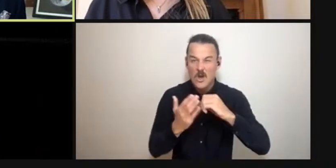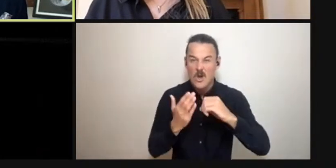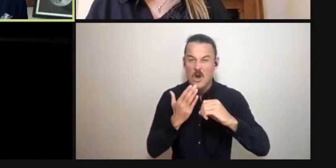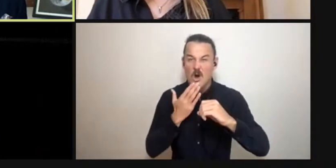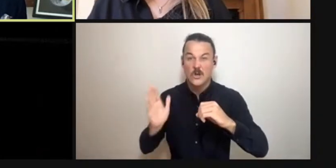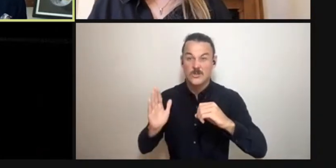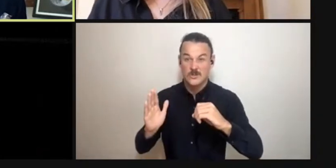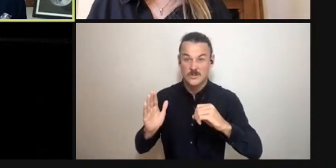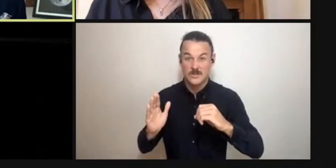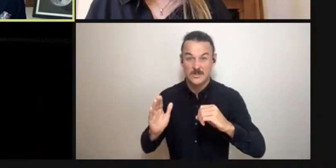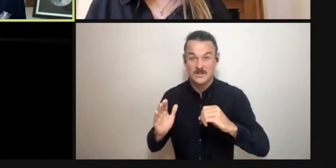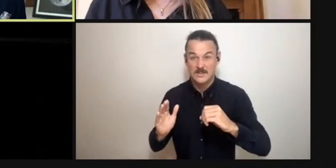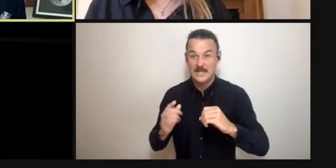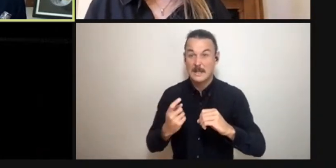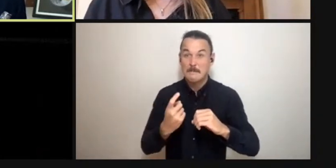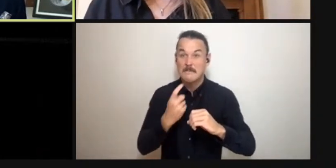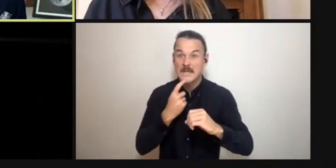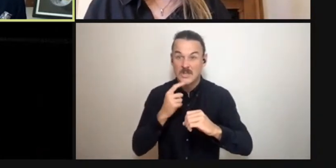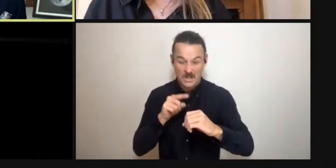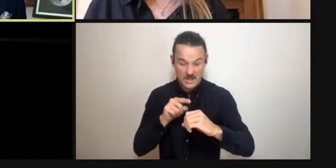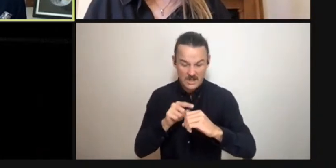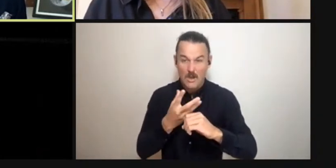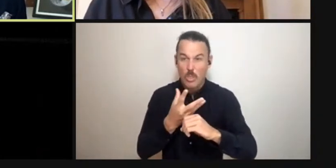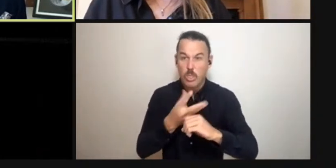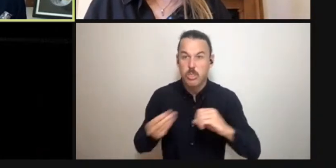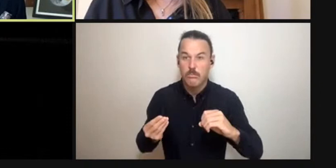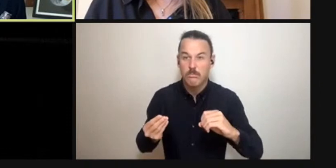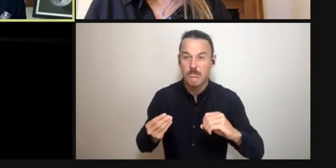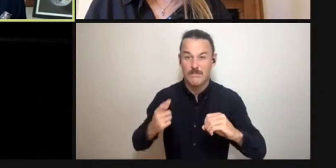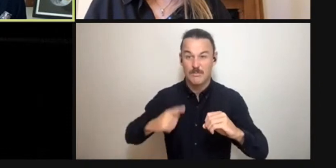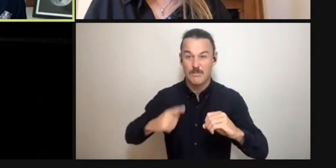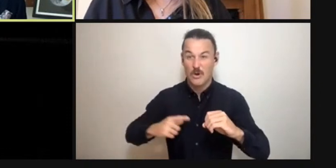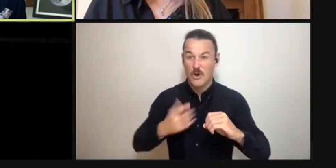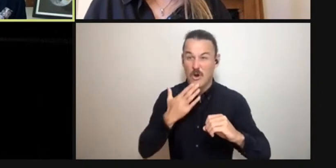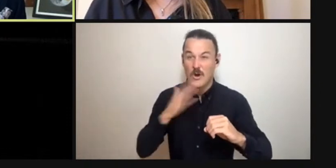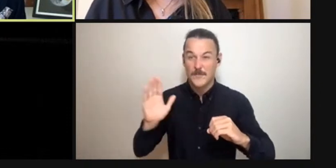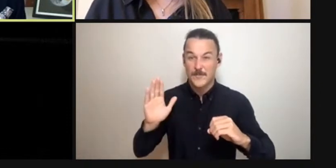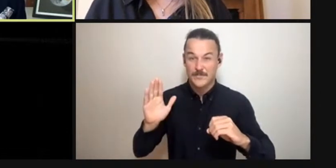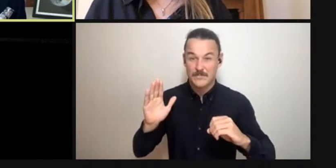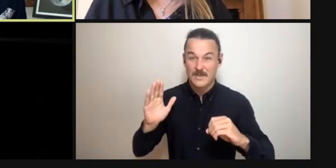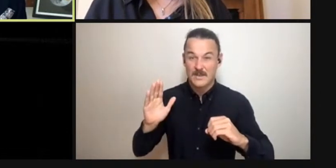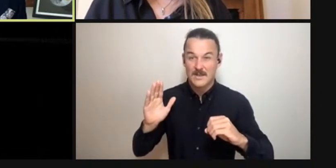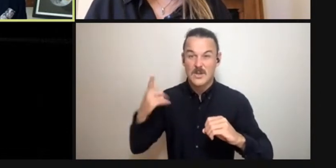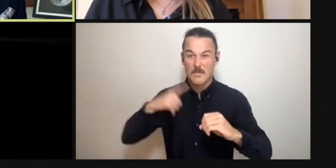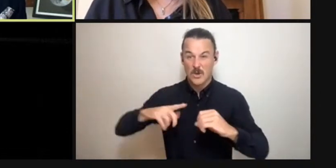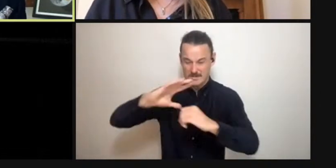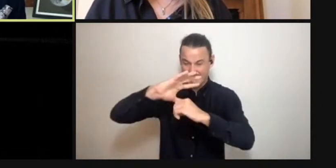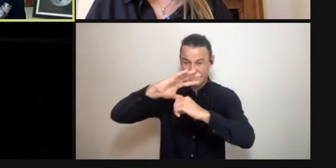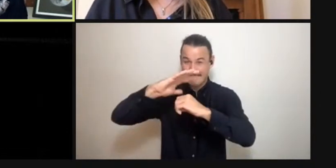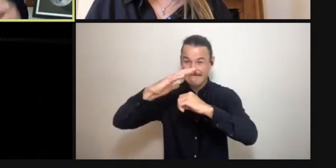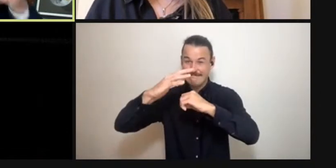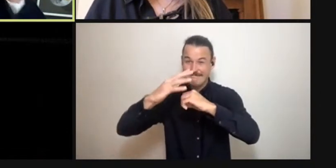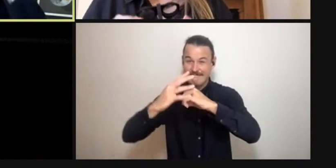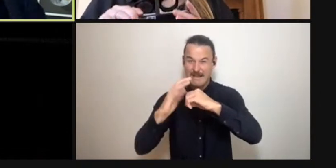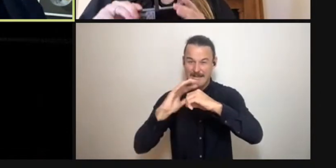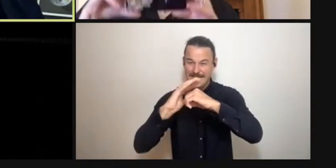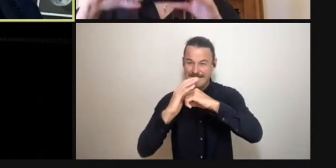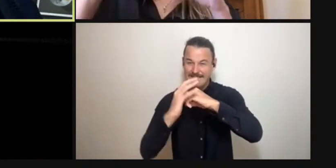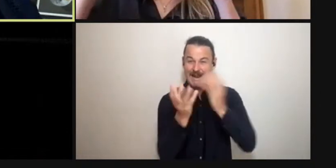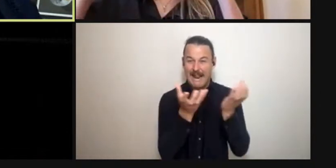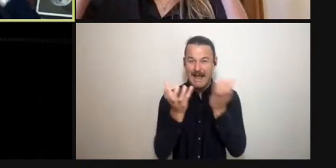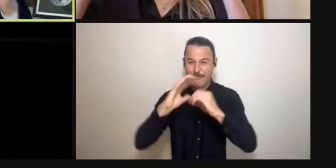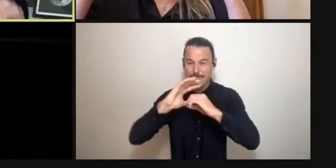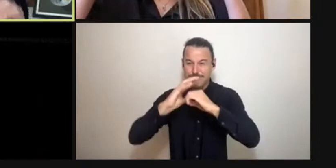greenhouse effect where the heat from the sun is being trapped by all those thick clouds. Now, it's interesting that it's had such a difference from us